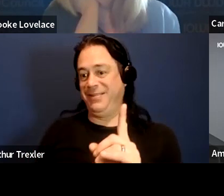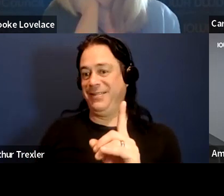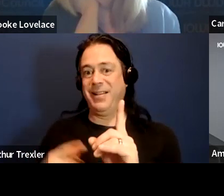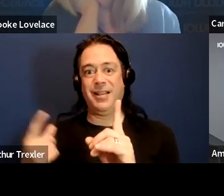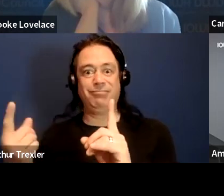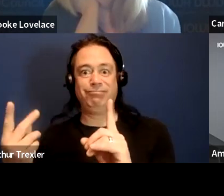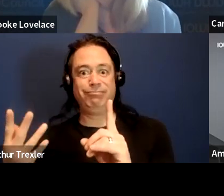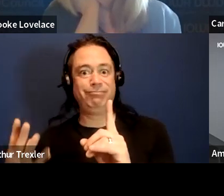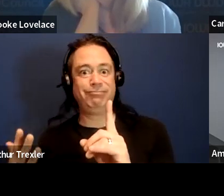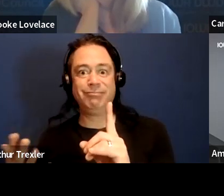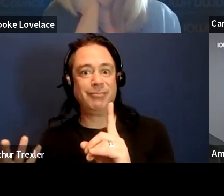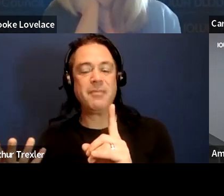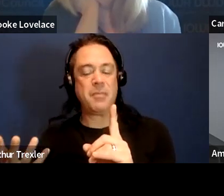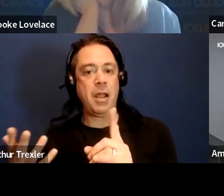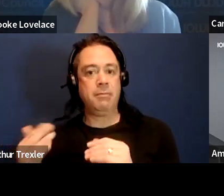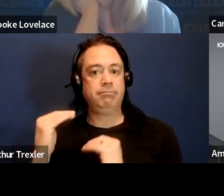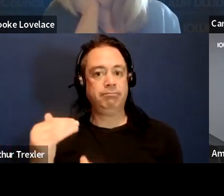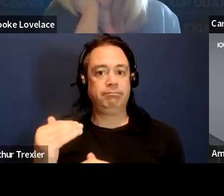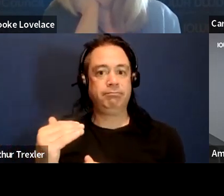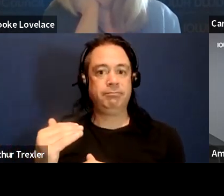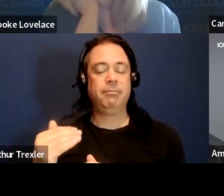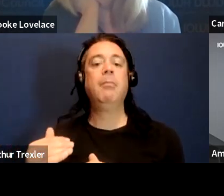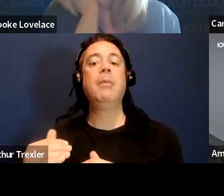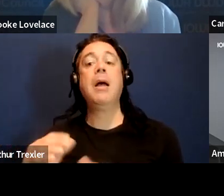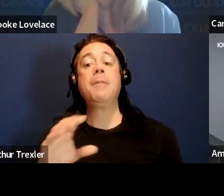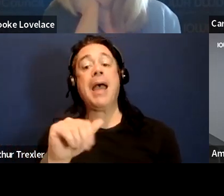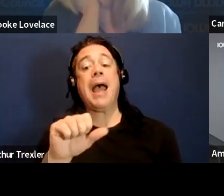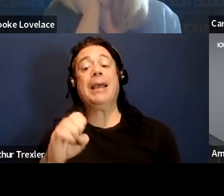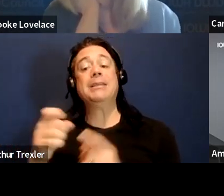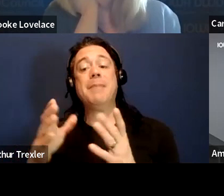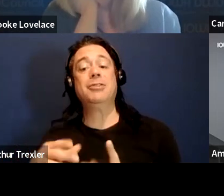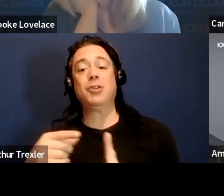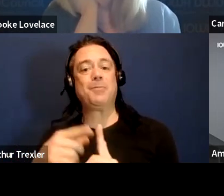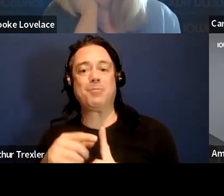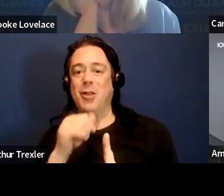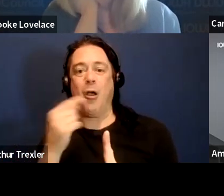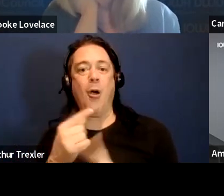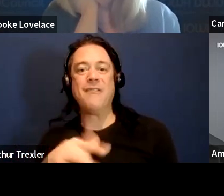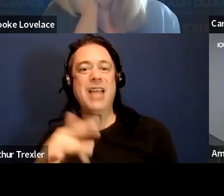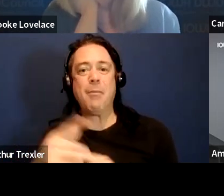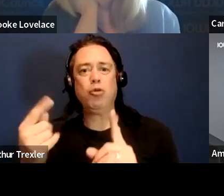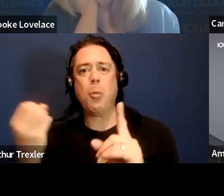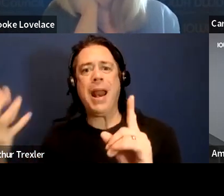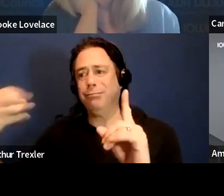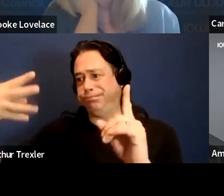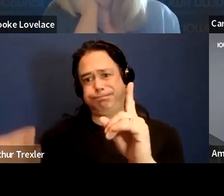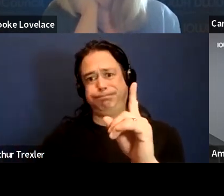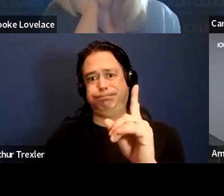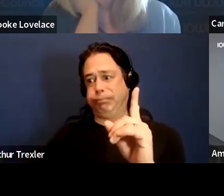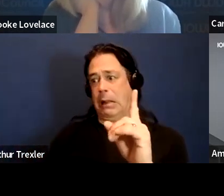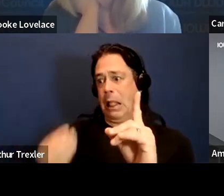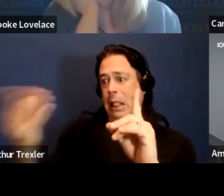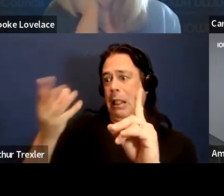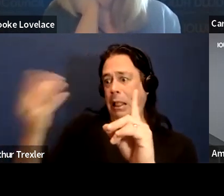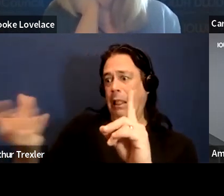this is case managers are not always available to support members when needs arise. And what